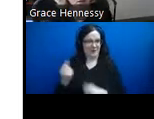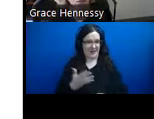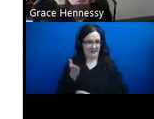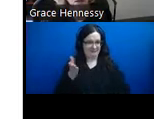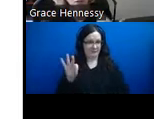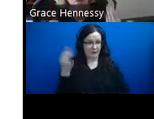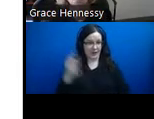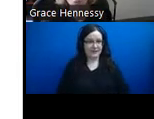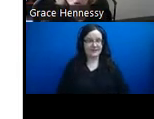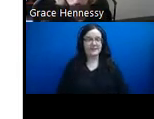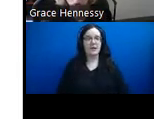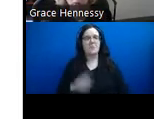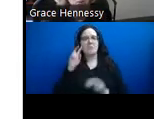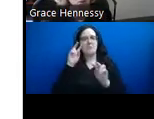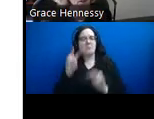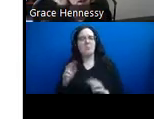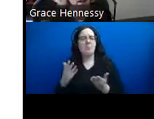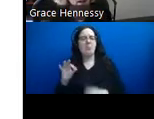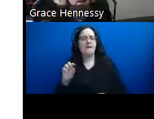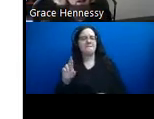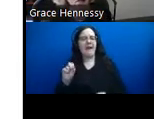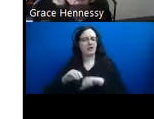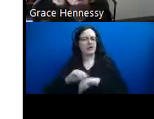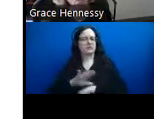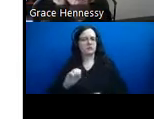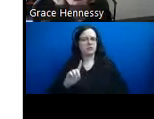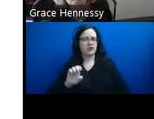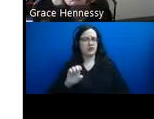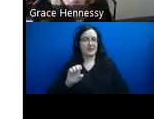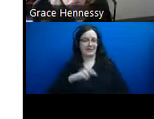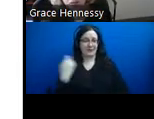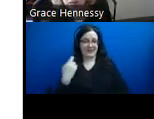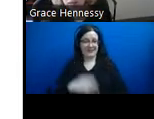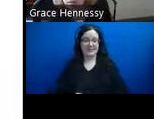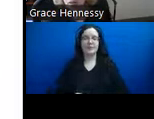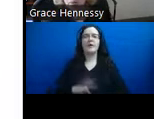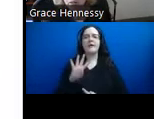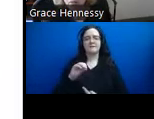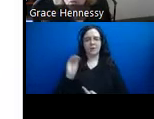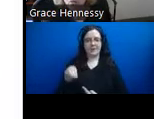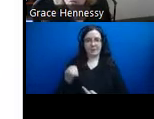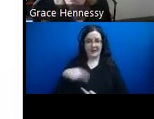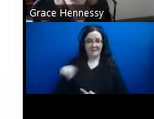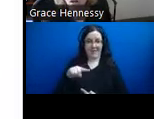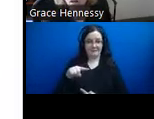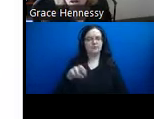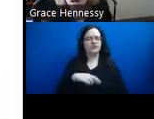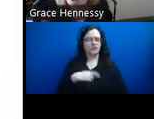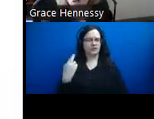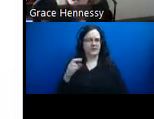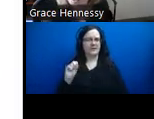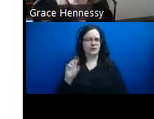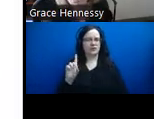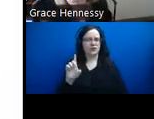with suicidal risk were what they were looking at. And 40% of the sample was identified as being at risk for suicide,